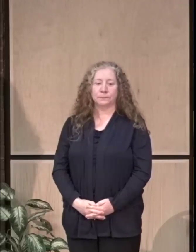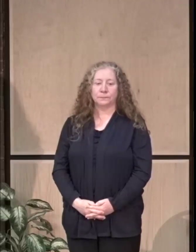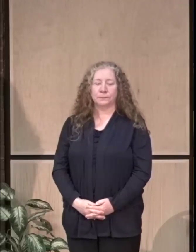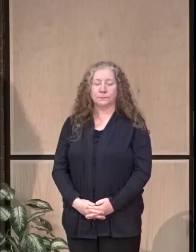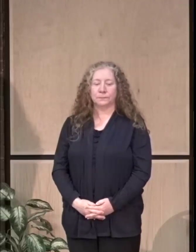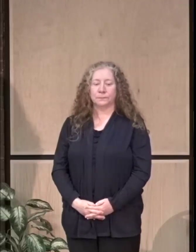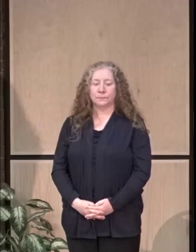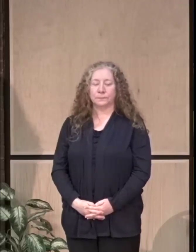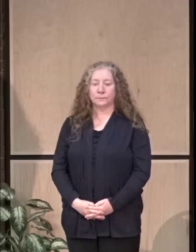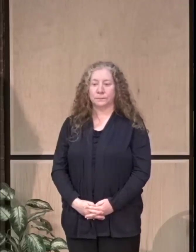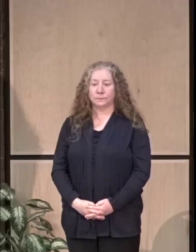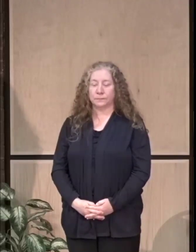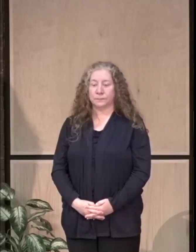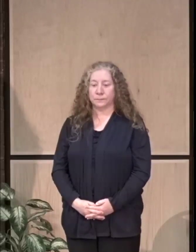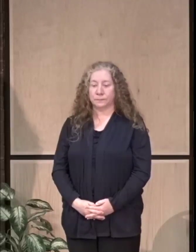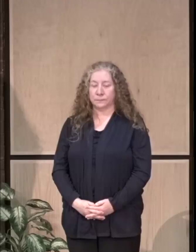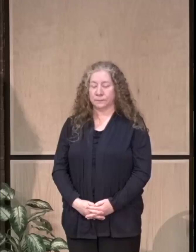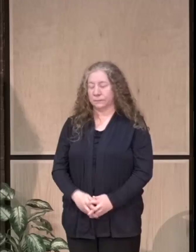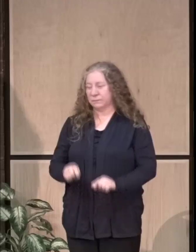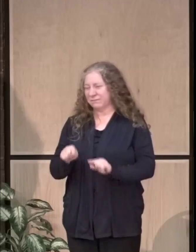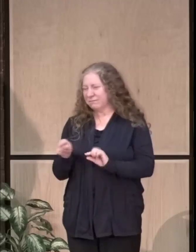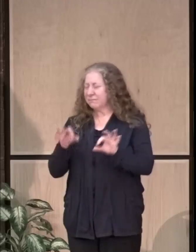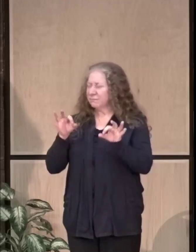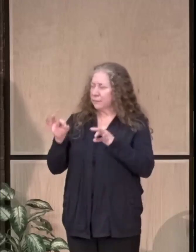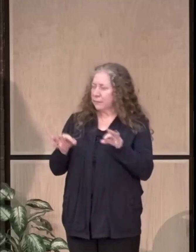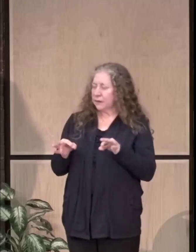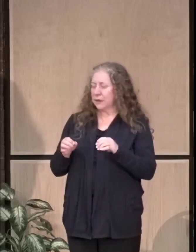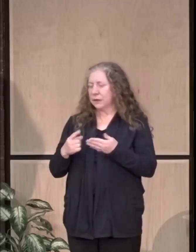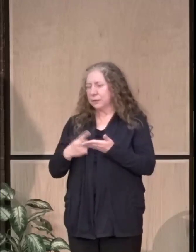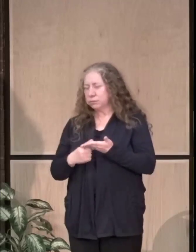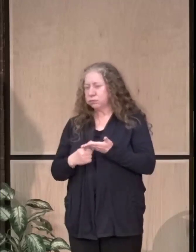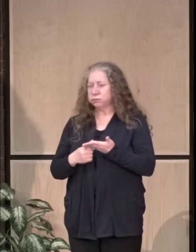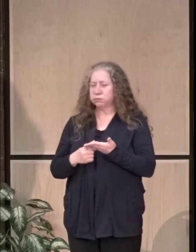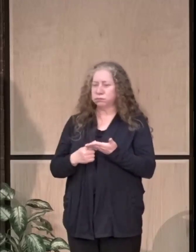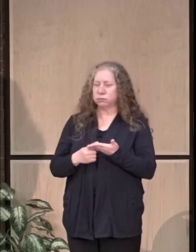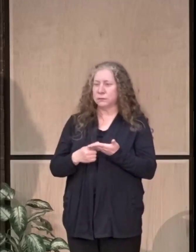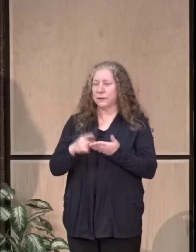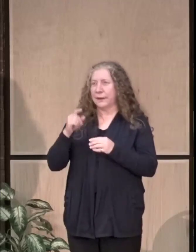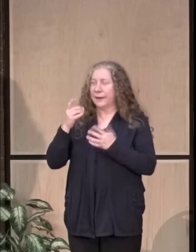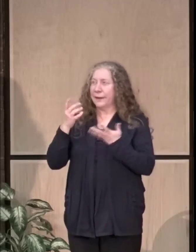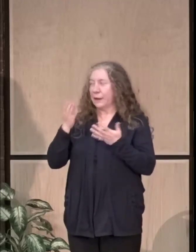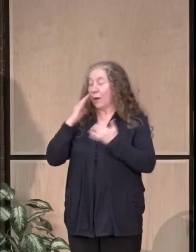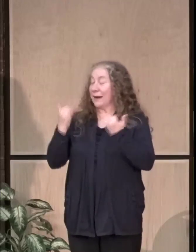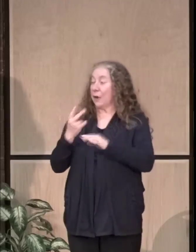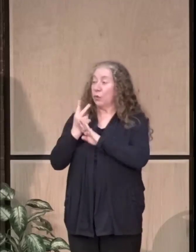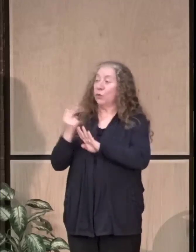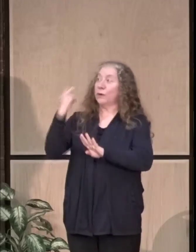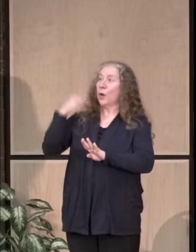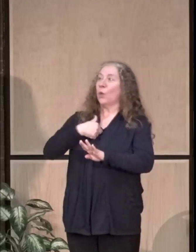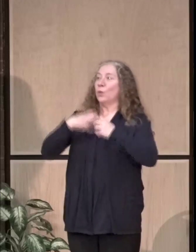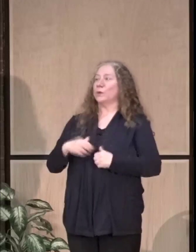they're in the interview, they're talking about things, in retrospect, you would do differently.